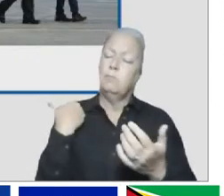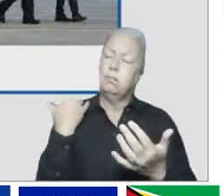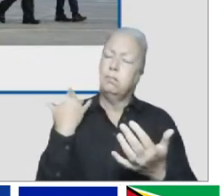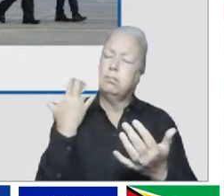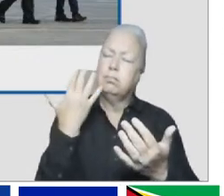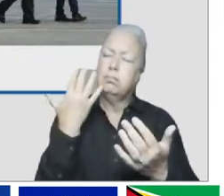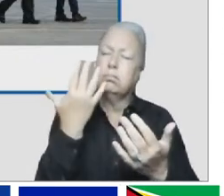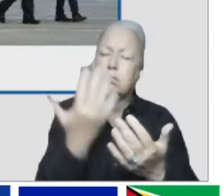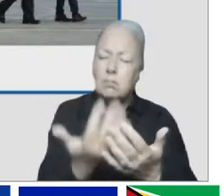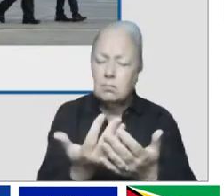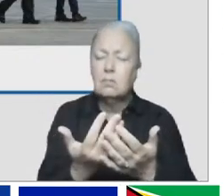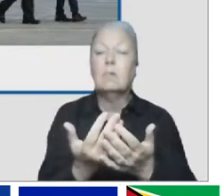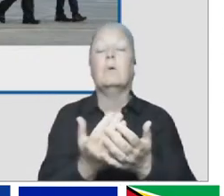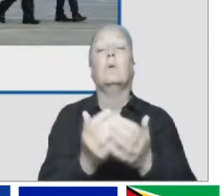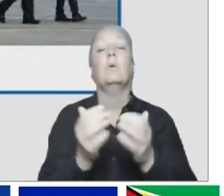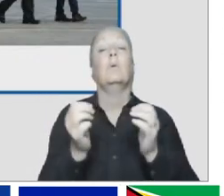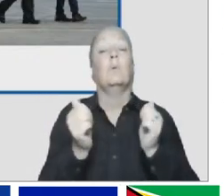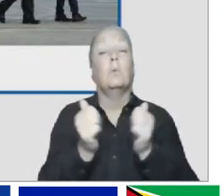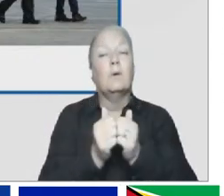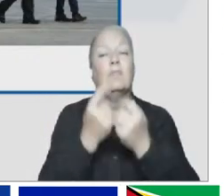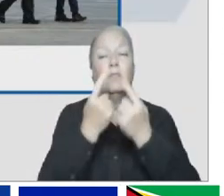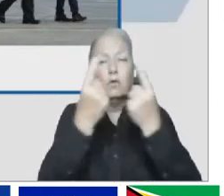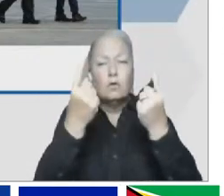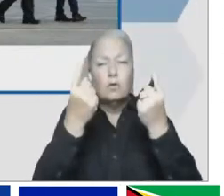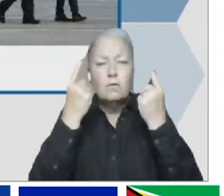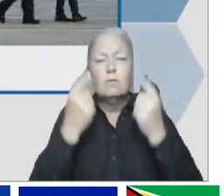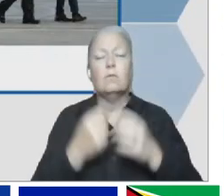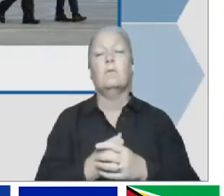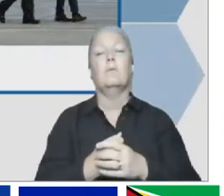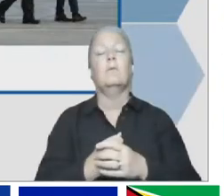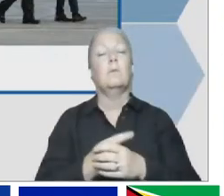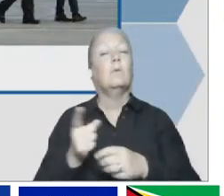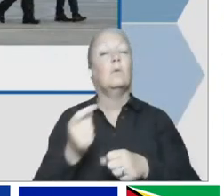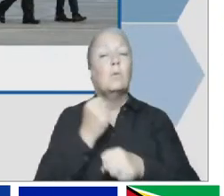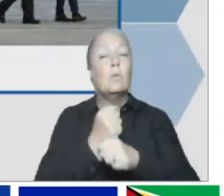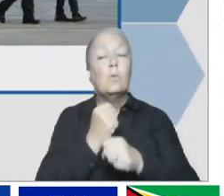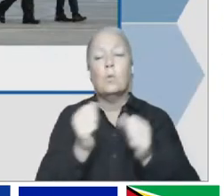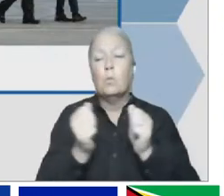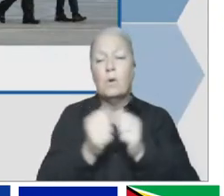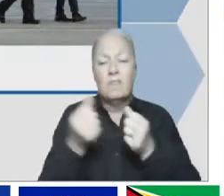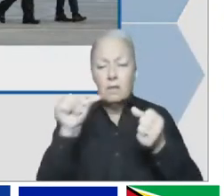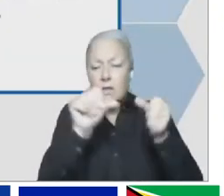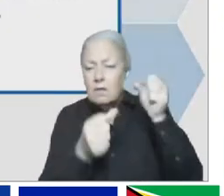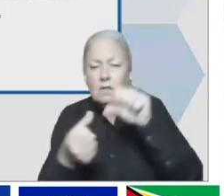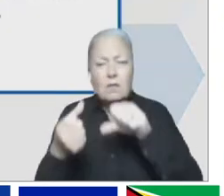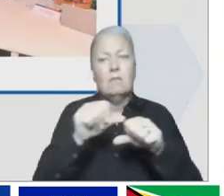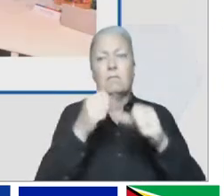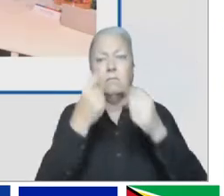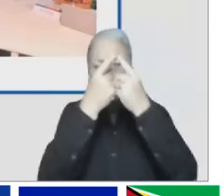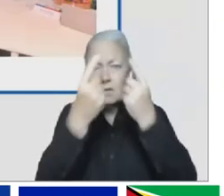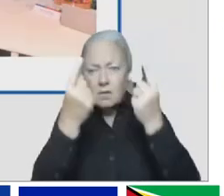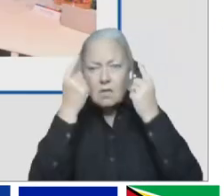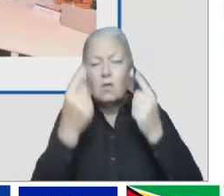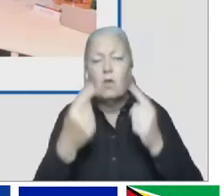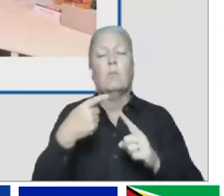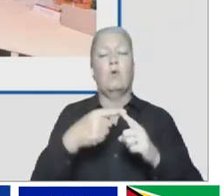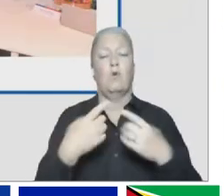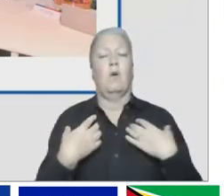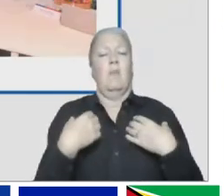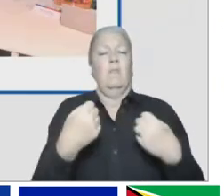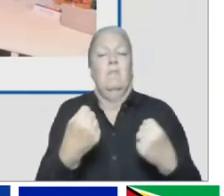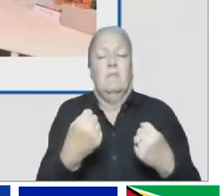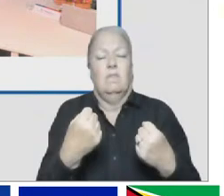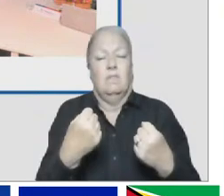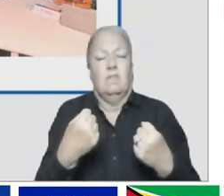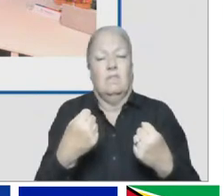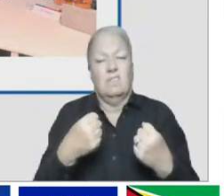universities, working with the scientists, with academia, with the health sector, so that the vaccines could be here